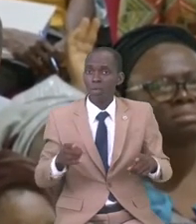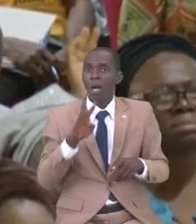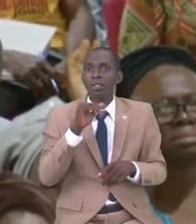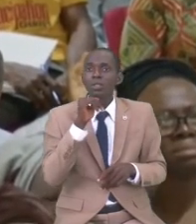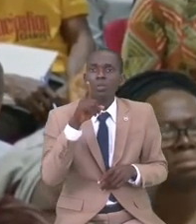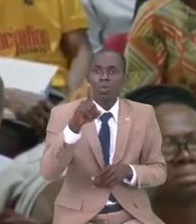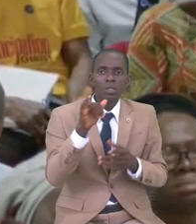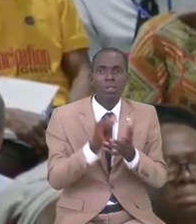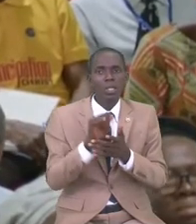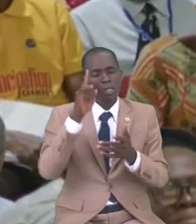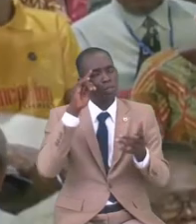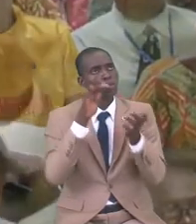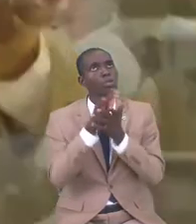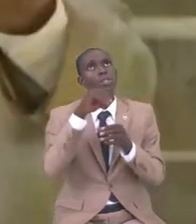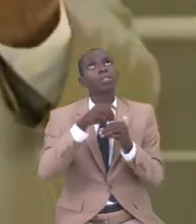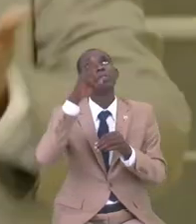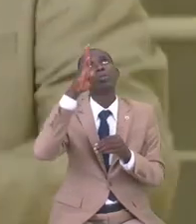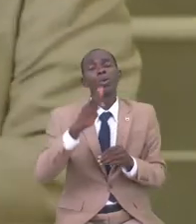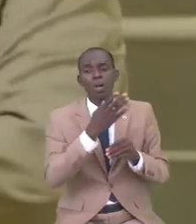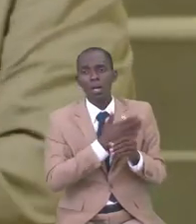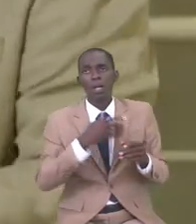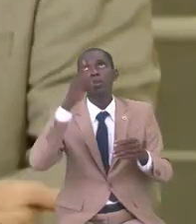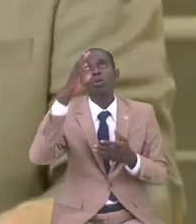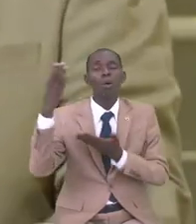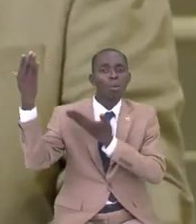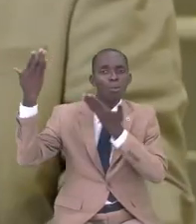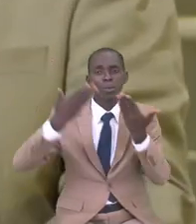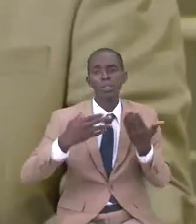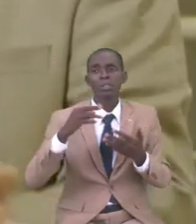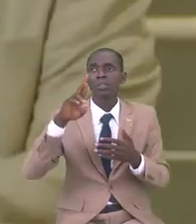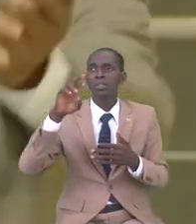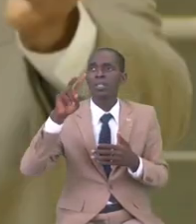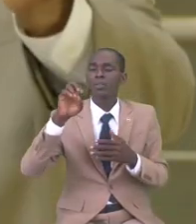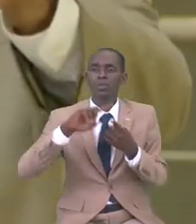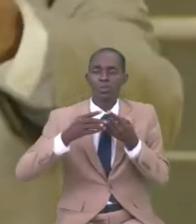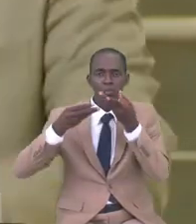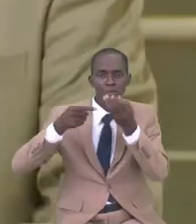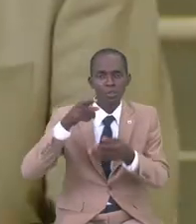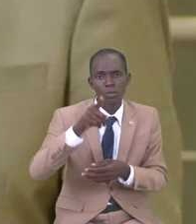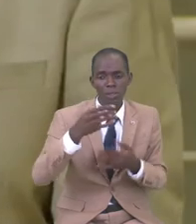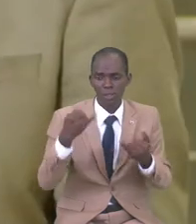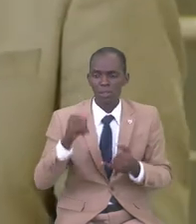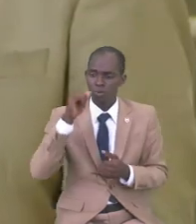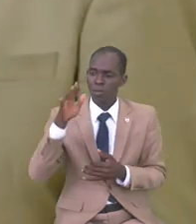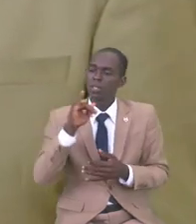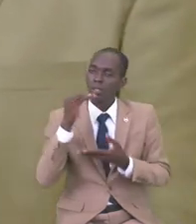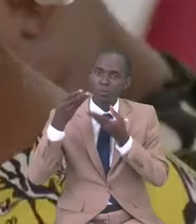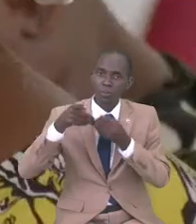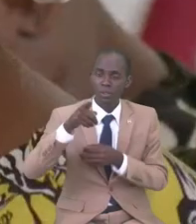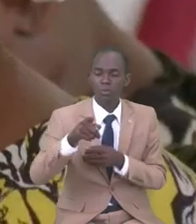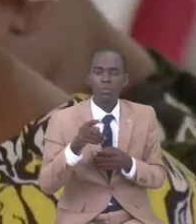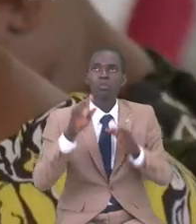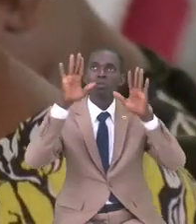God and ravens brought her food, and then the widow had been feeding you? Miracle will come through